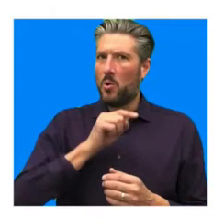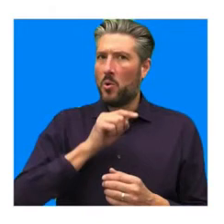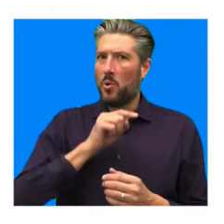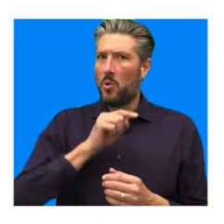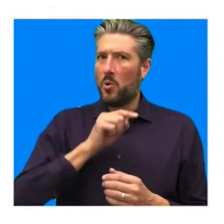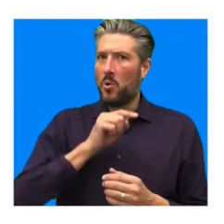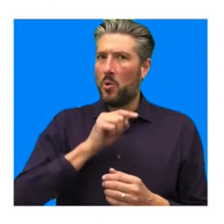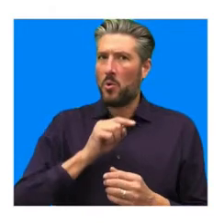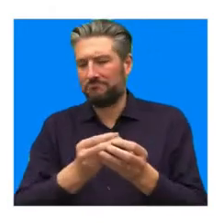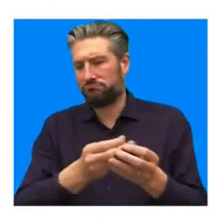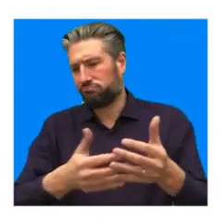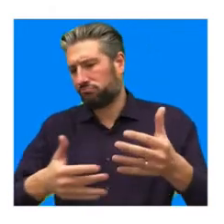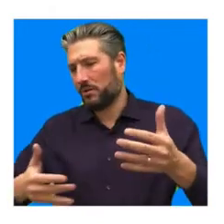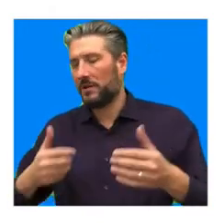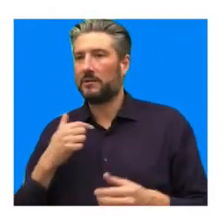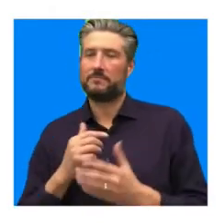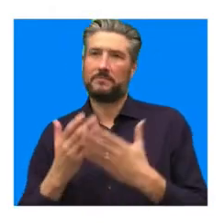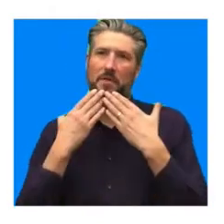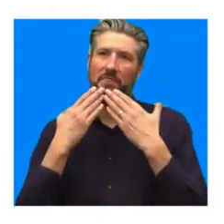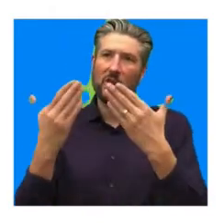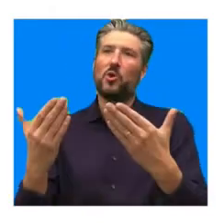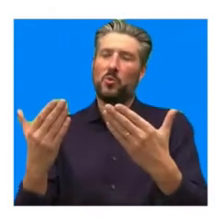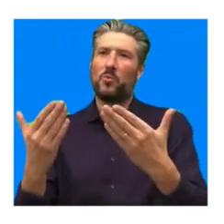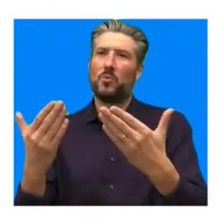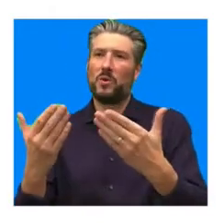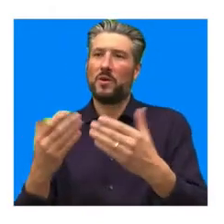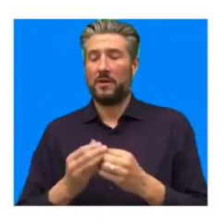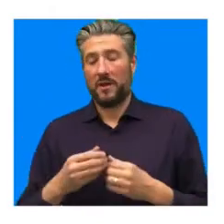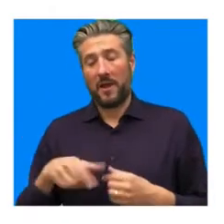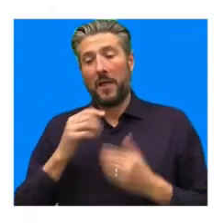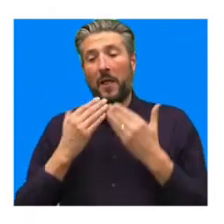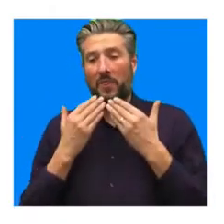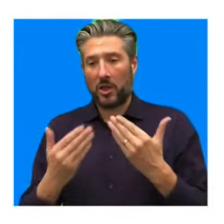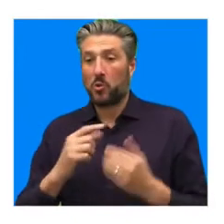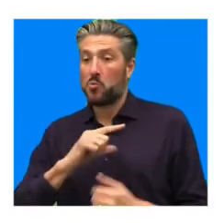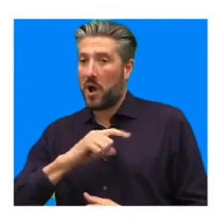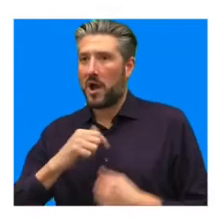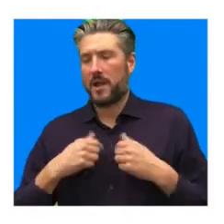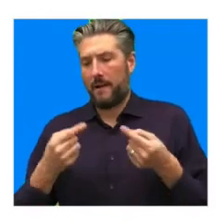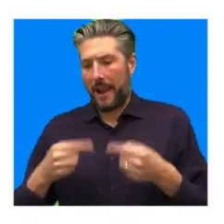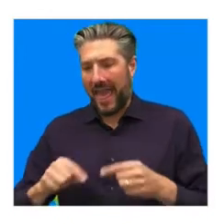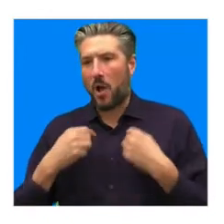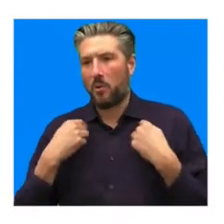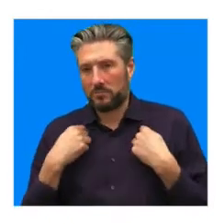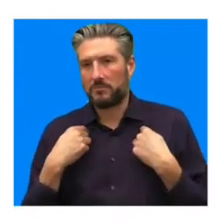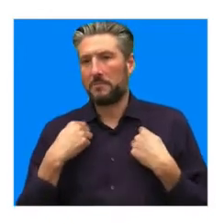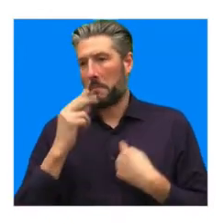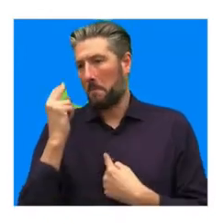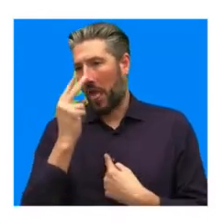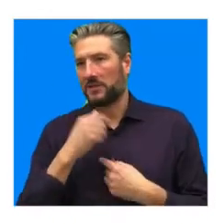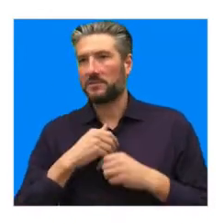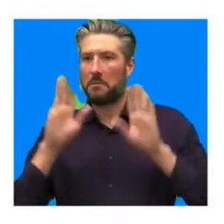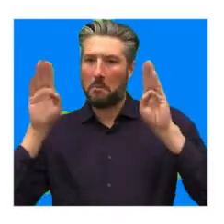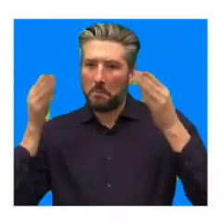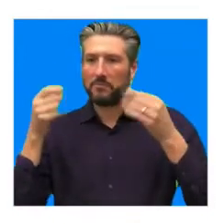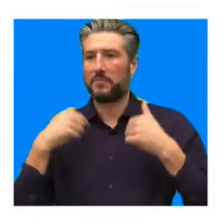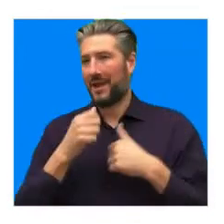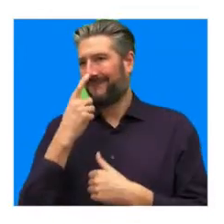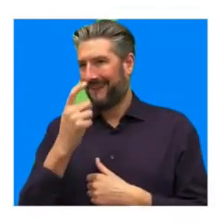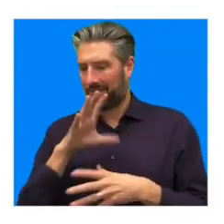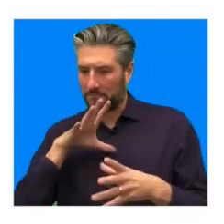it does make the difference. It does allow us as blind and partially sighted people to be part of society, to be able